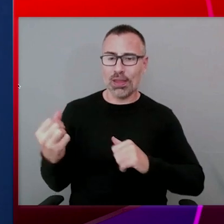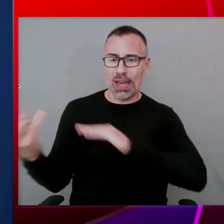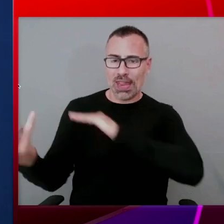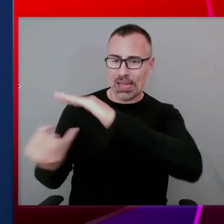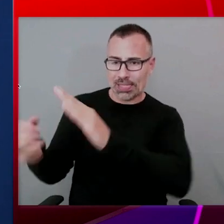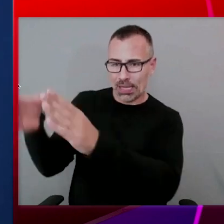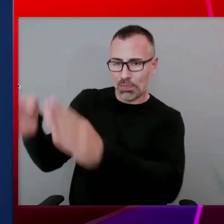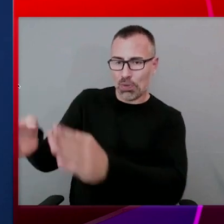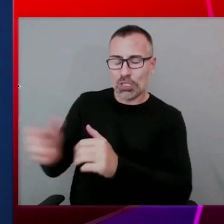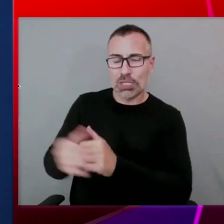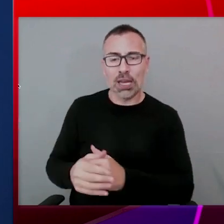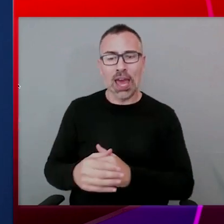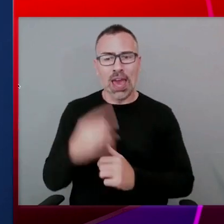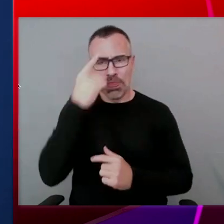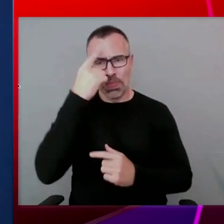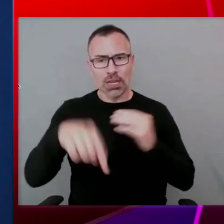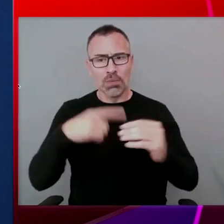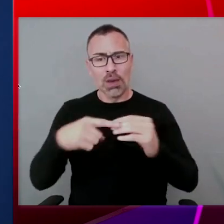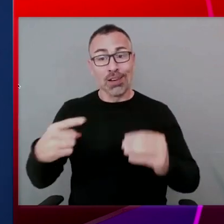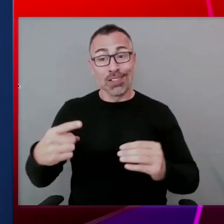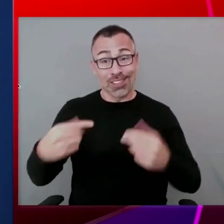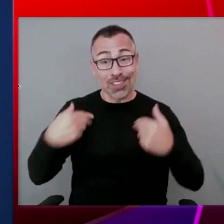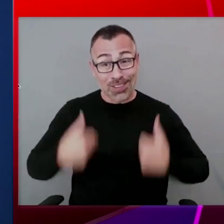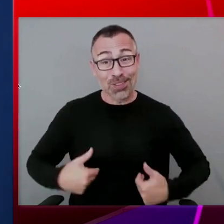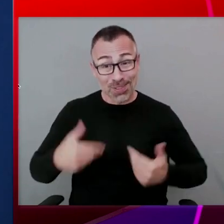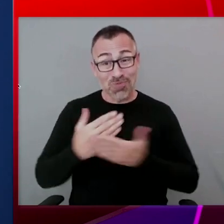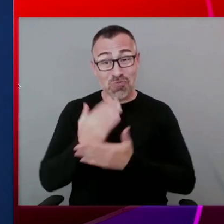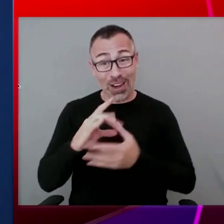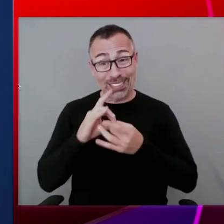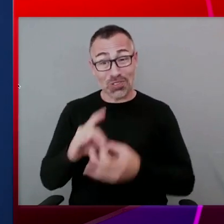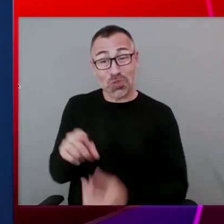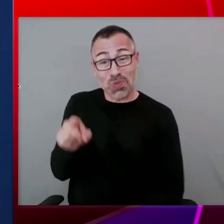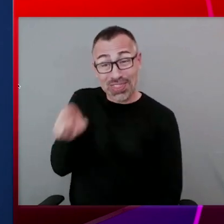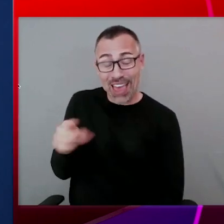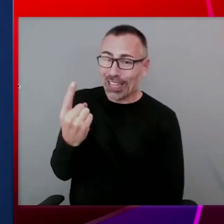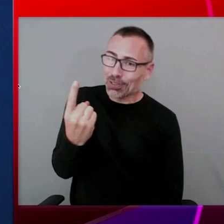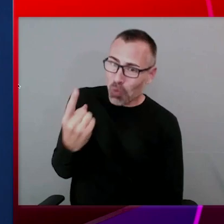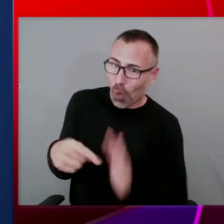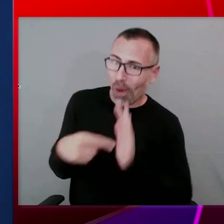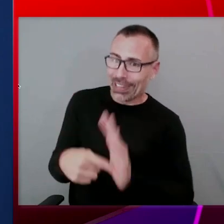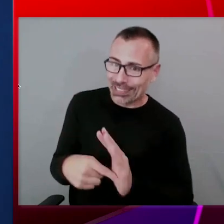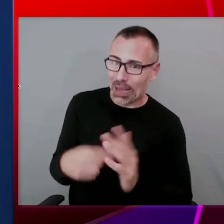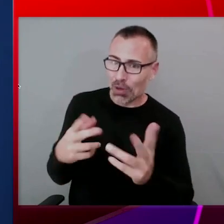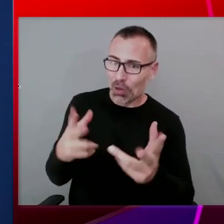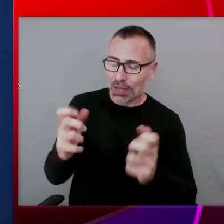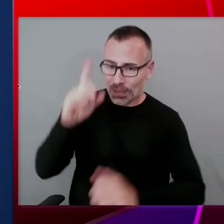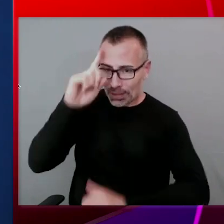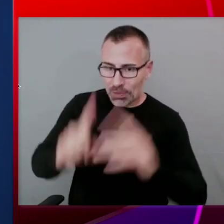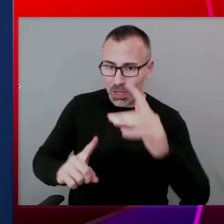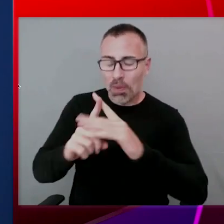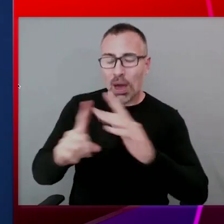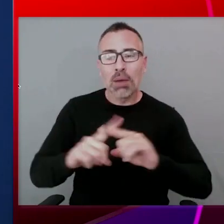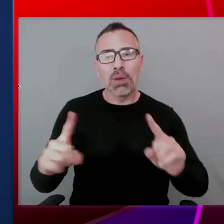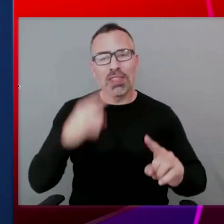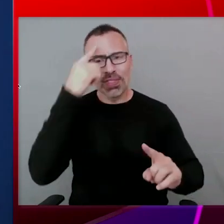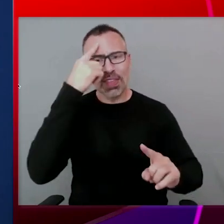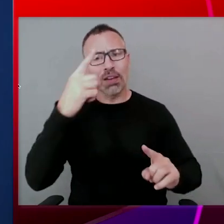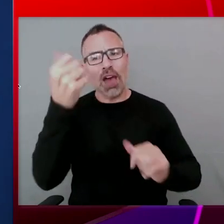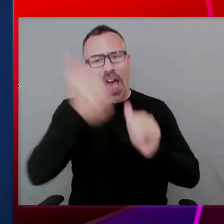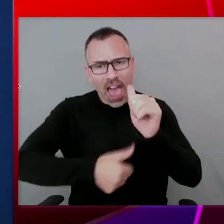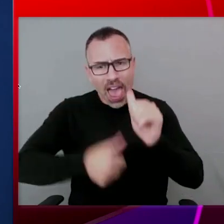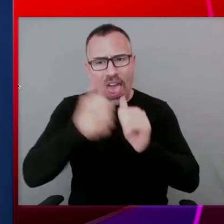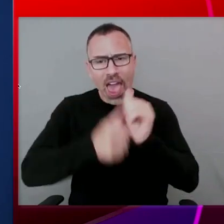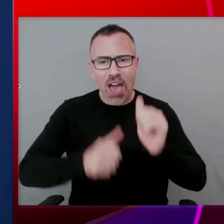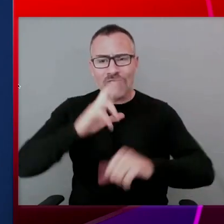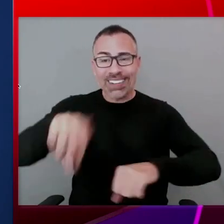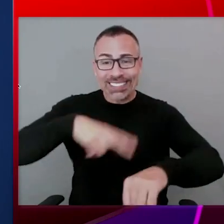human rights associated with that. So that's just one immediate example, but think of every natural disaster around the world.